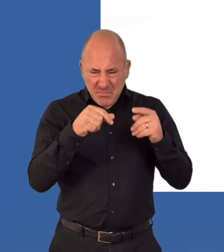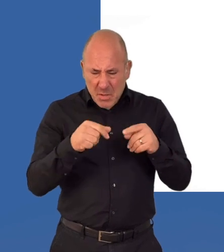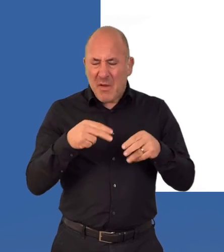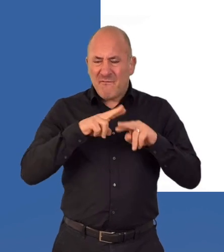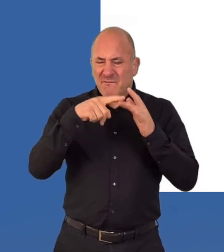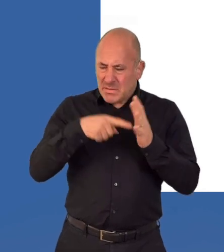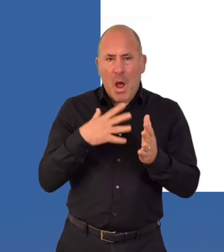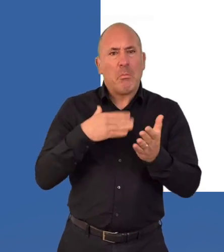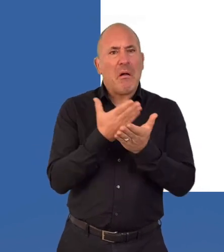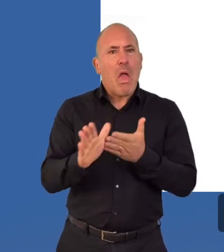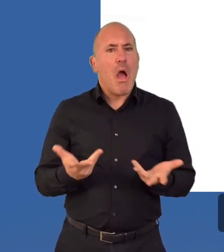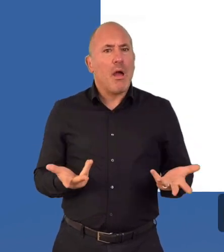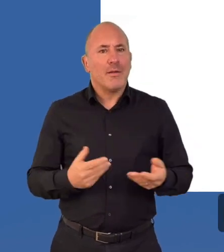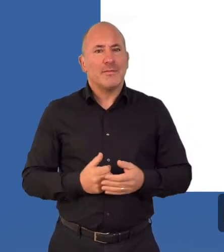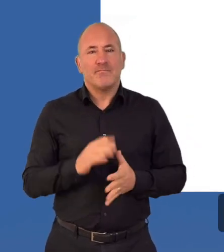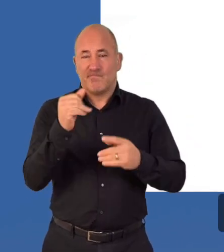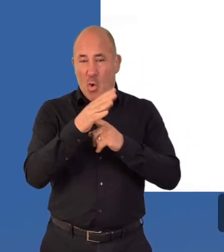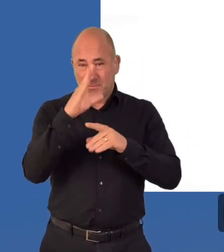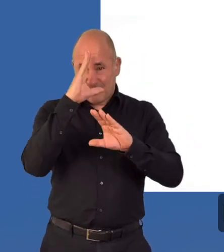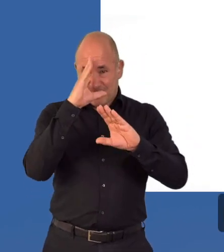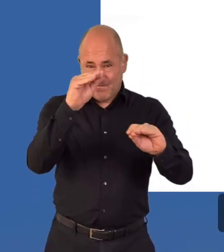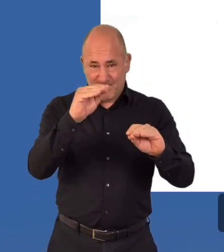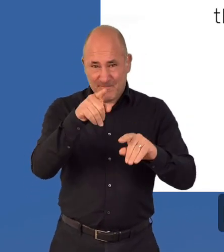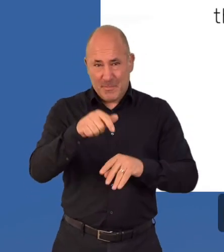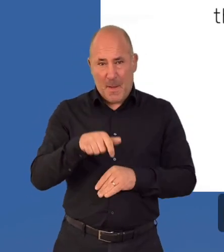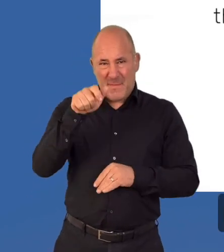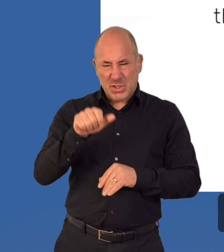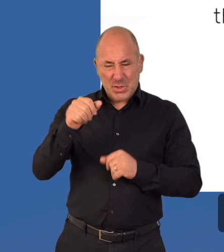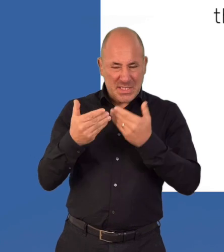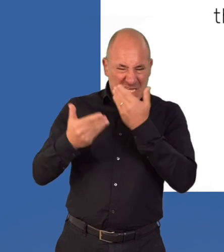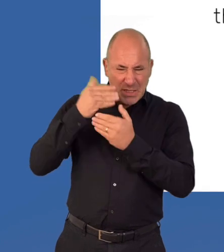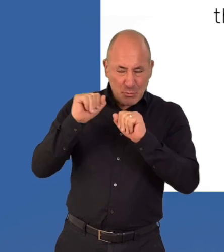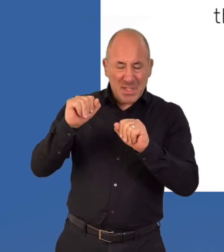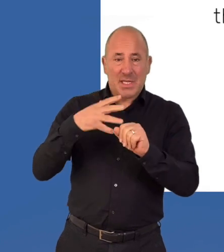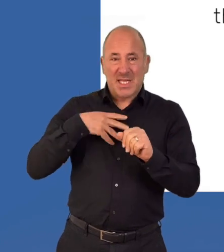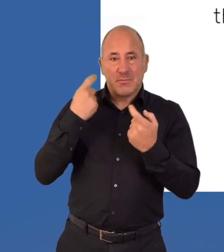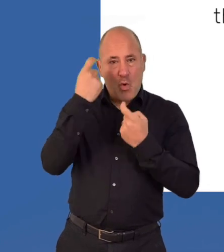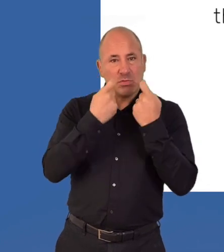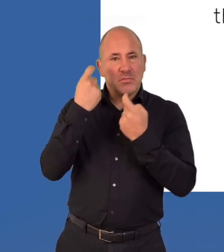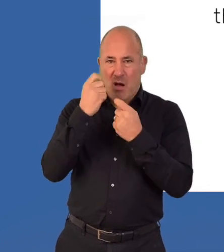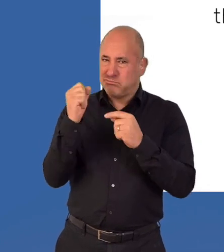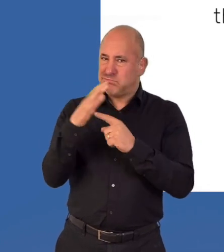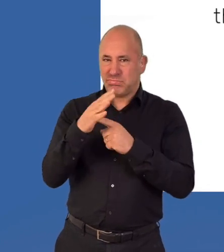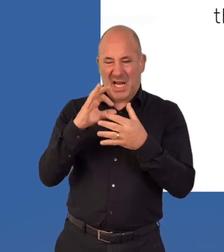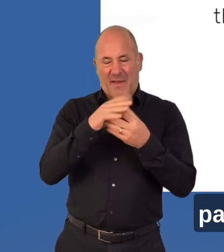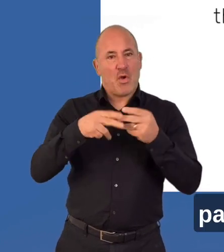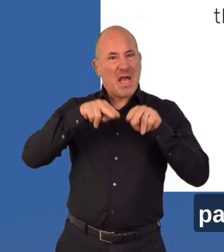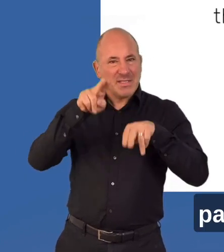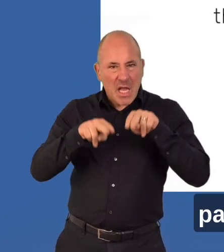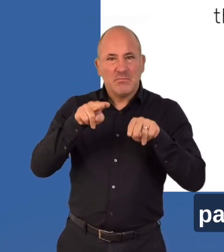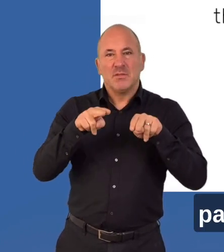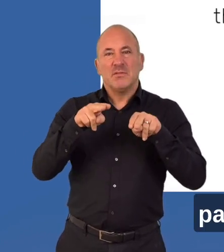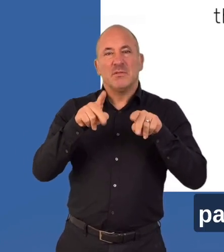negative fit. Important to note that taking the patient history into account is critical as part of the